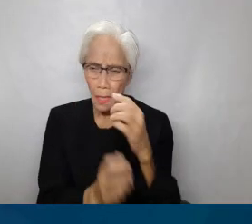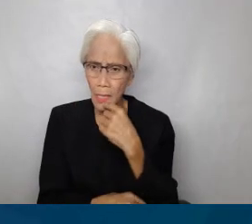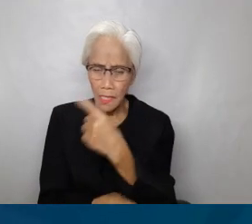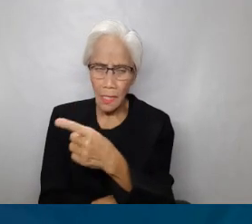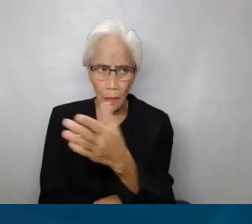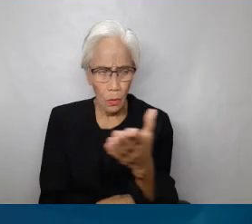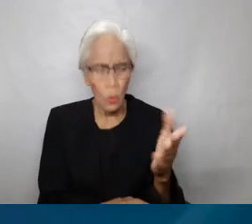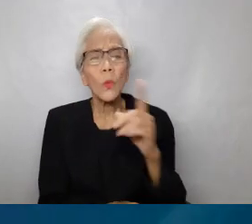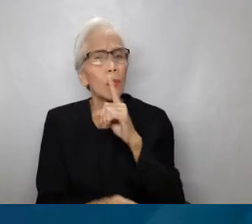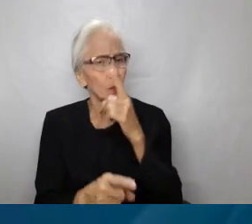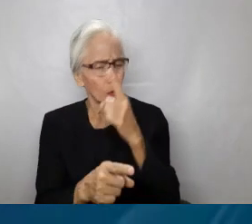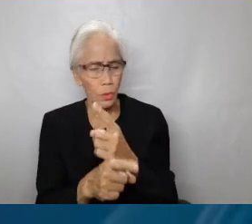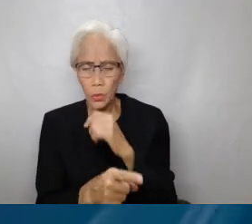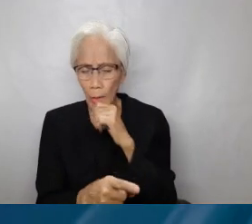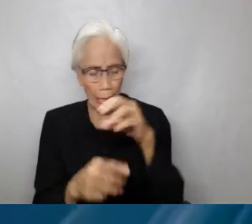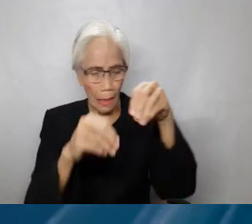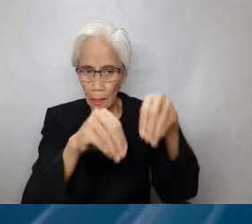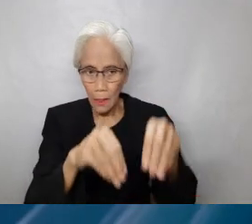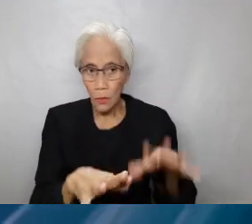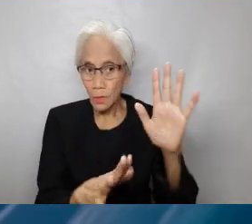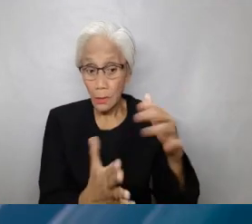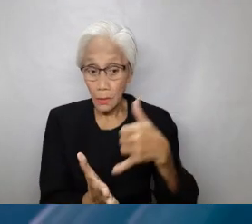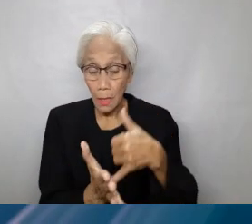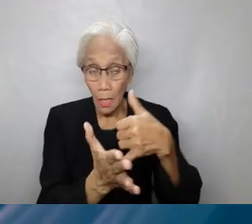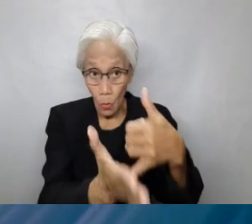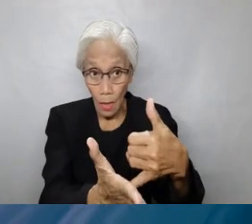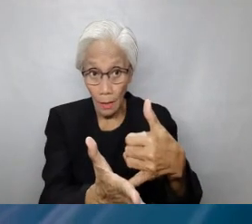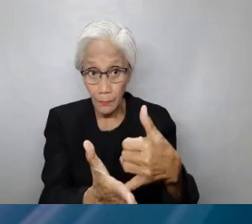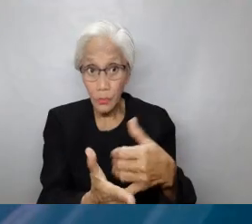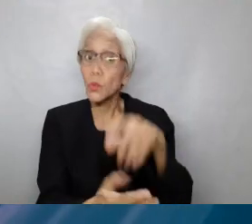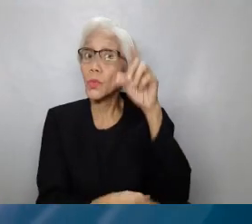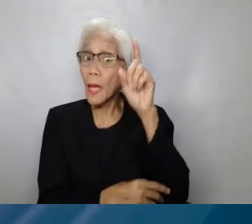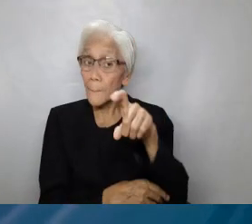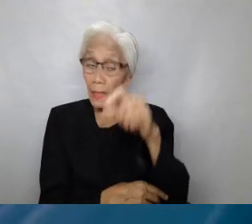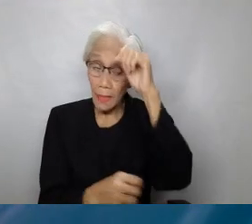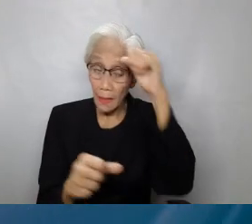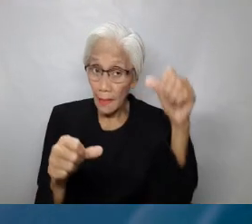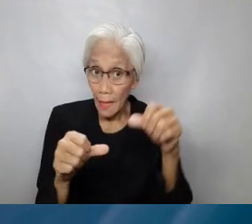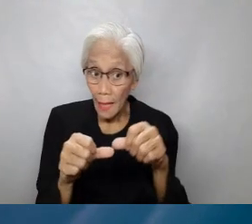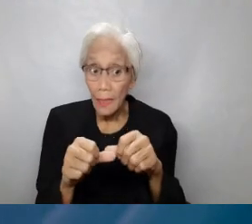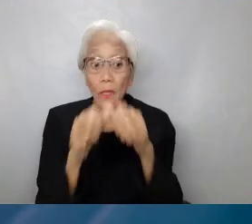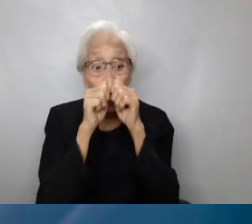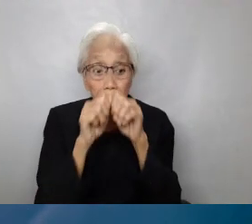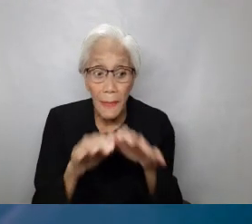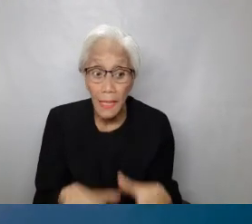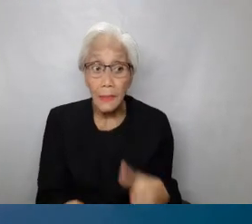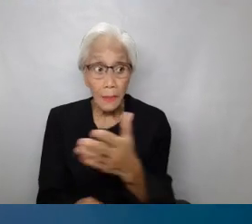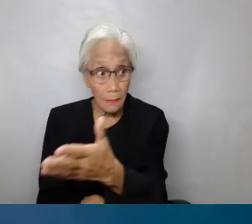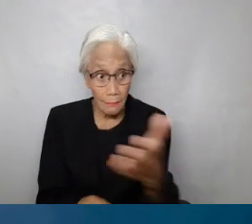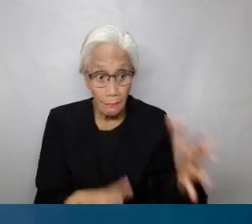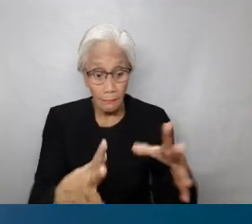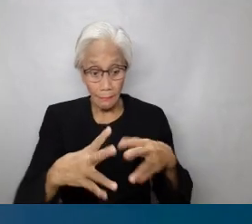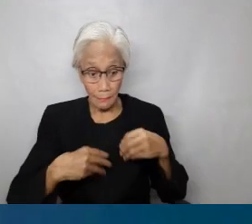to you, will surely not lose his reward. Kaya dapat natin tandaan na ang blessings na